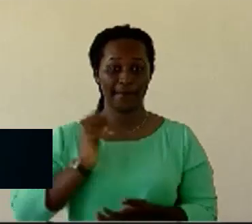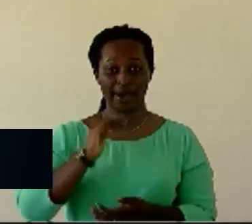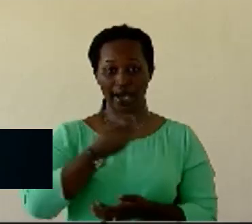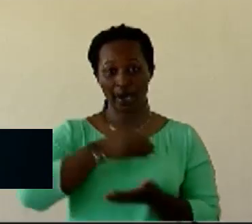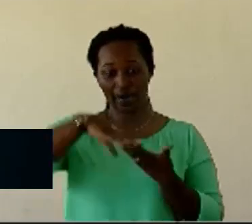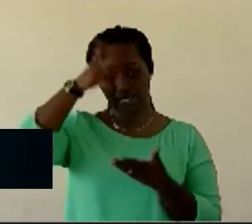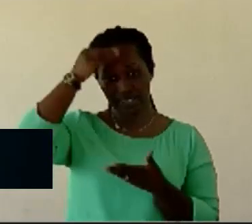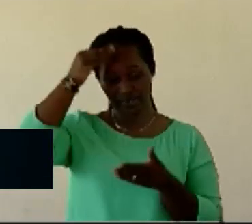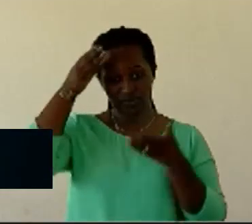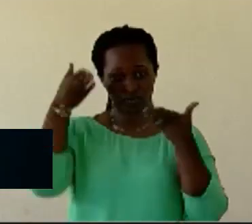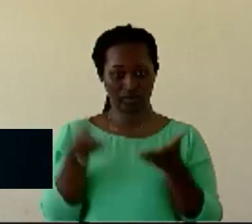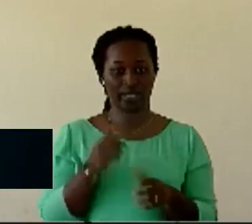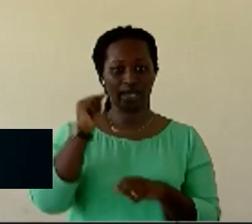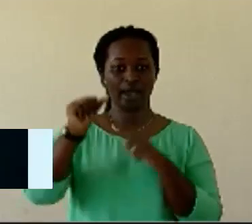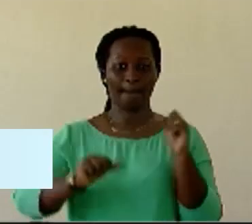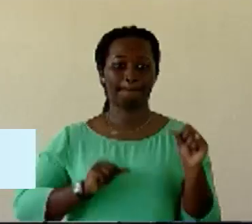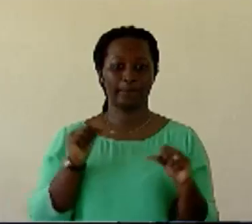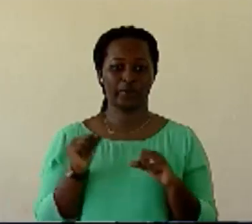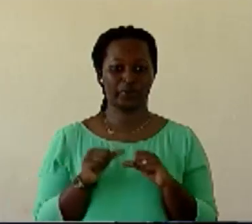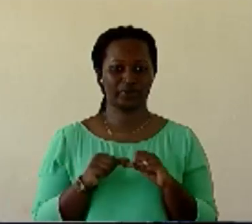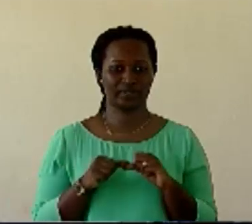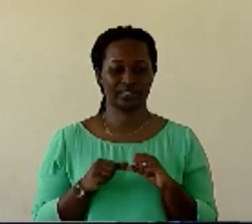lesson today is about